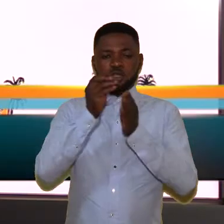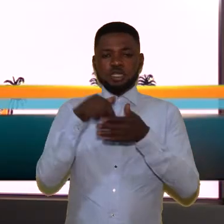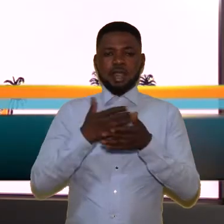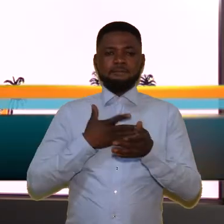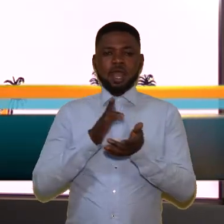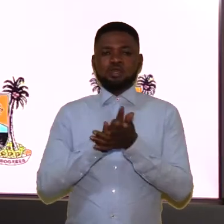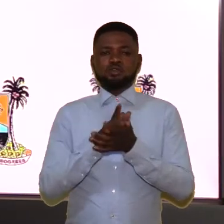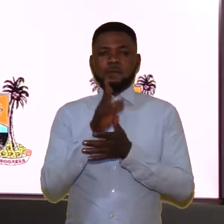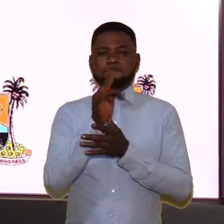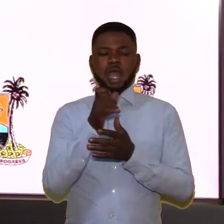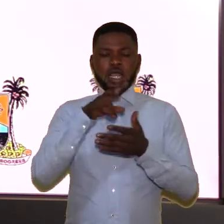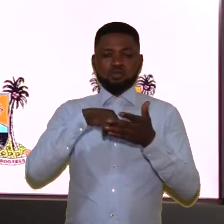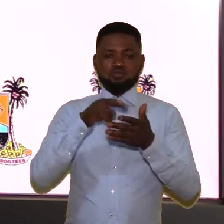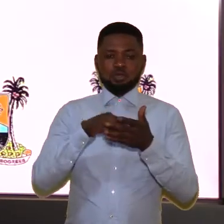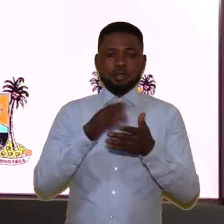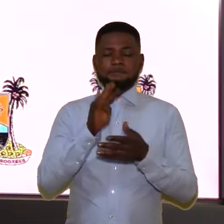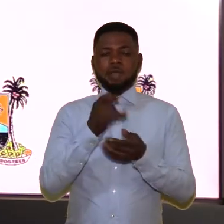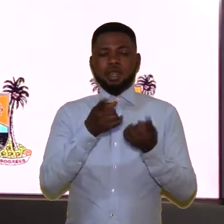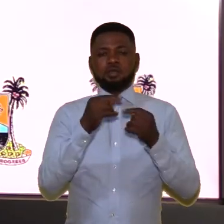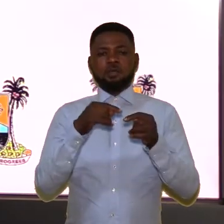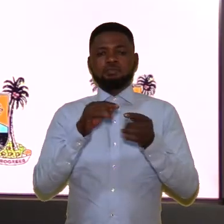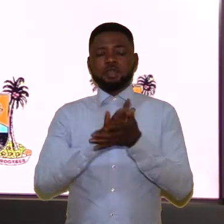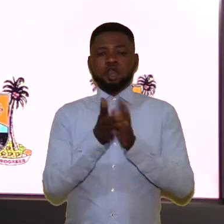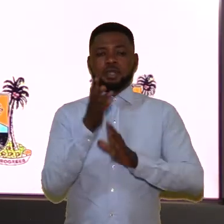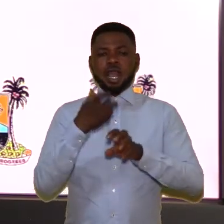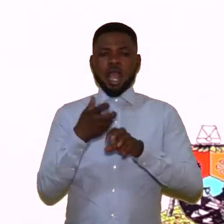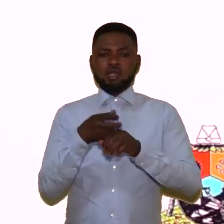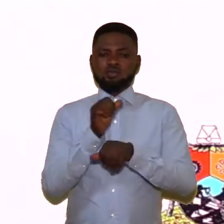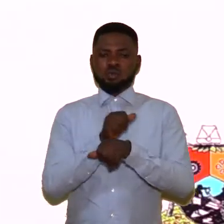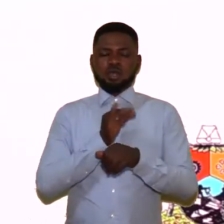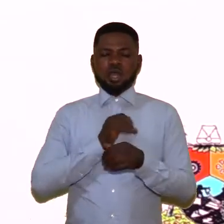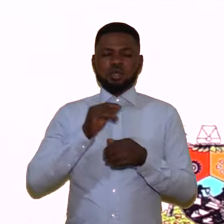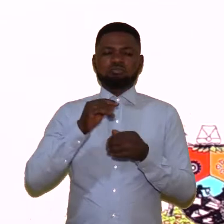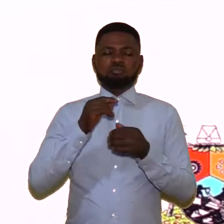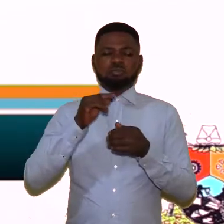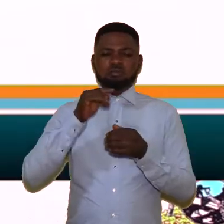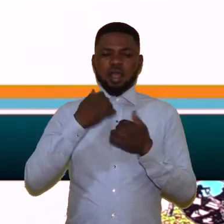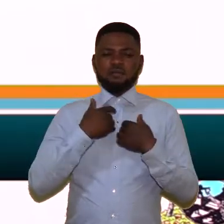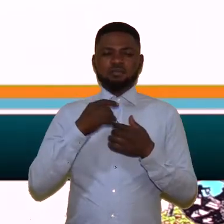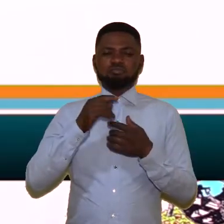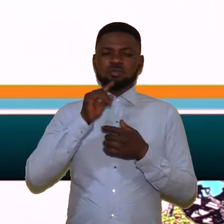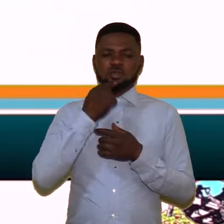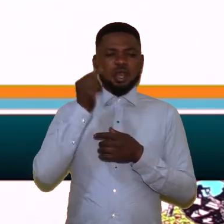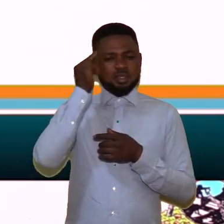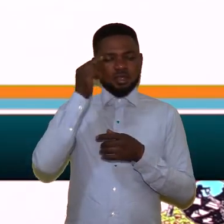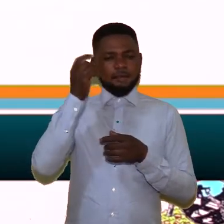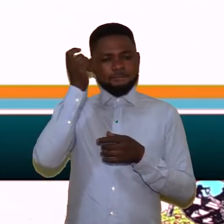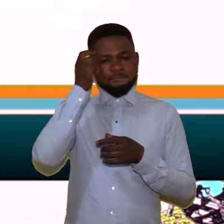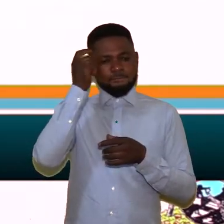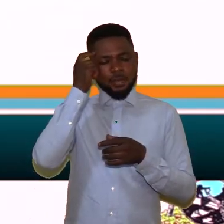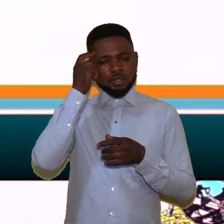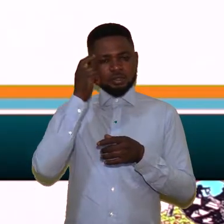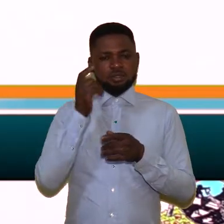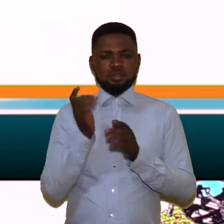student in my school by reading, by becoming hardworking, having critical thinking mindset, and